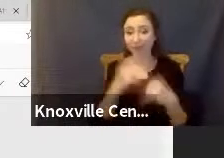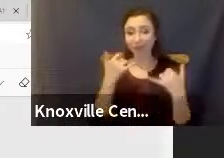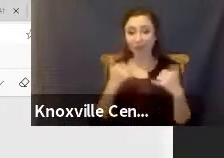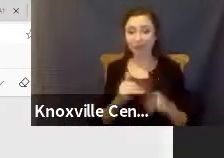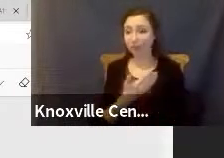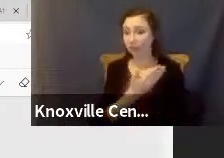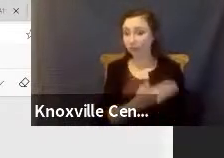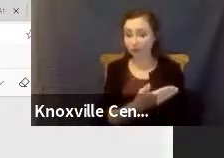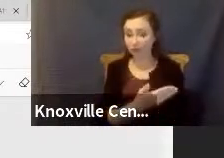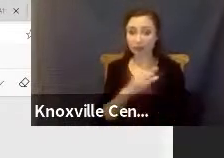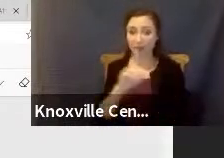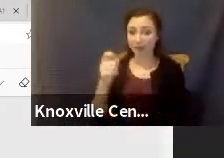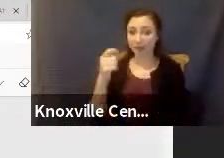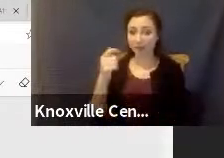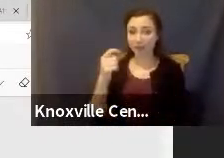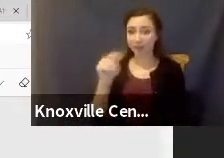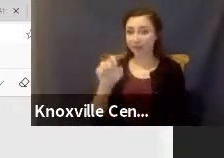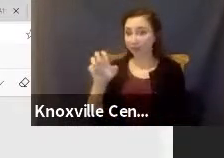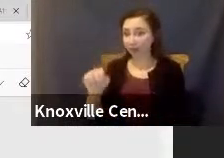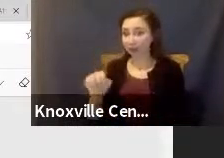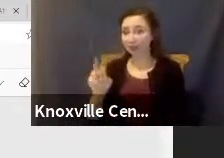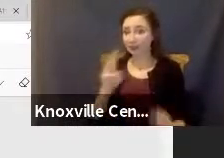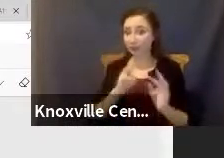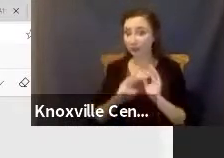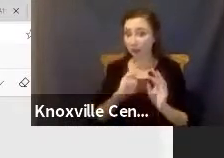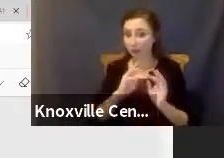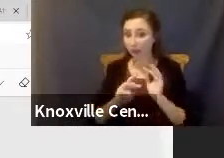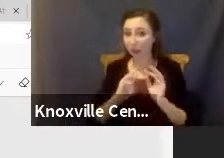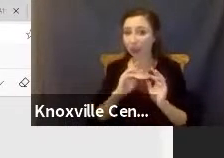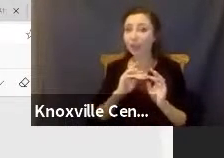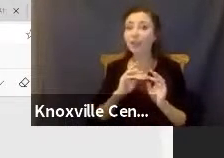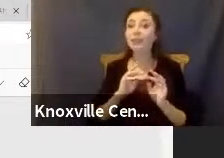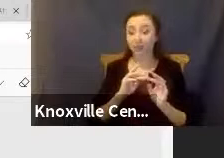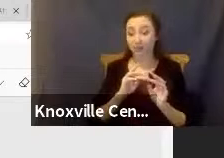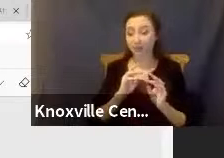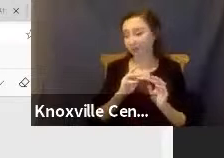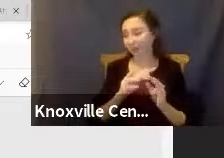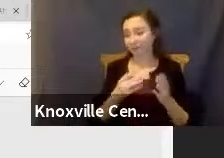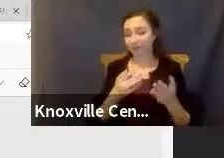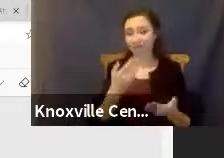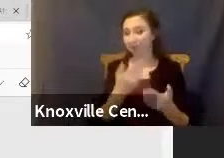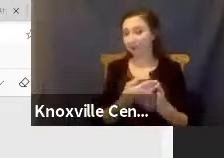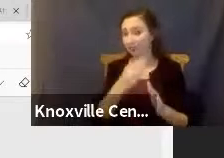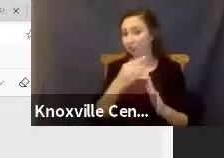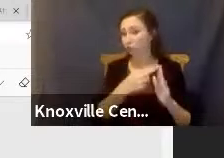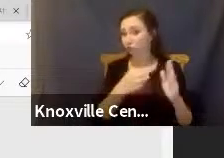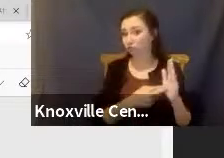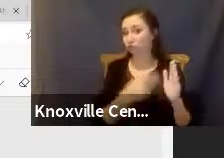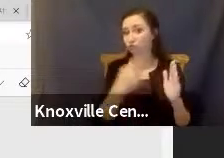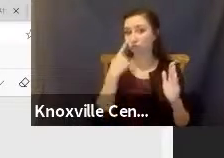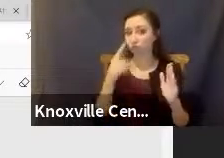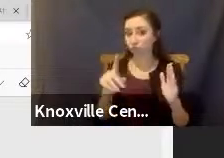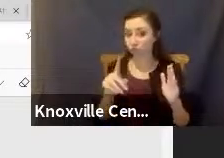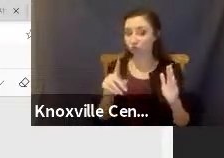go to the State of Tennessee website, it's still the stated rules for